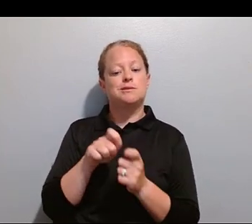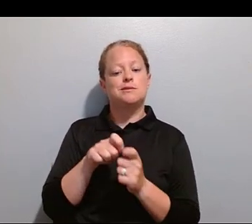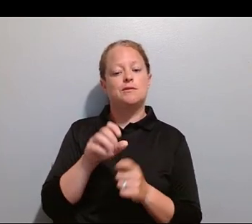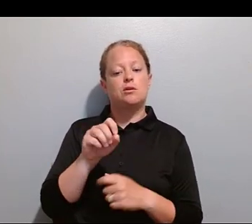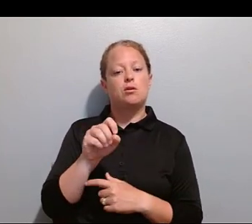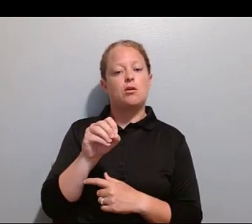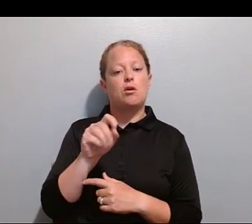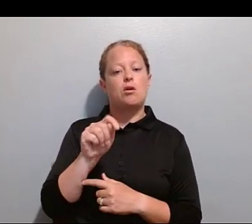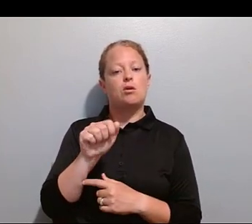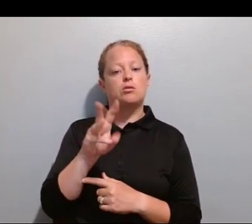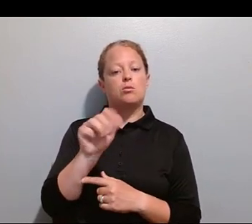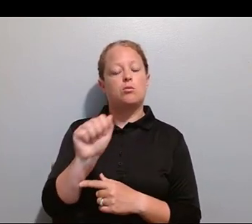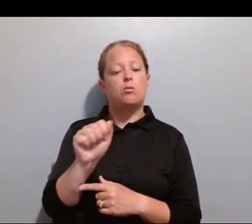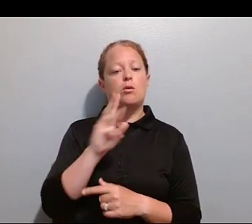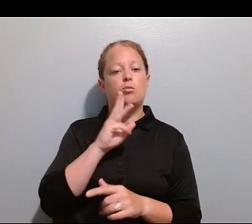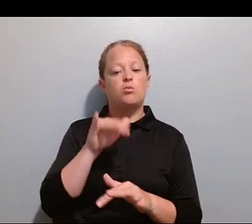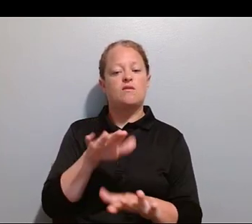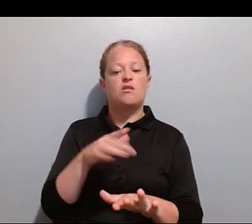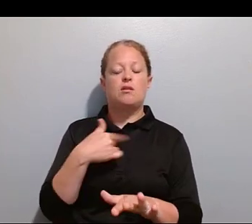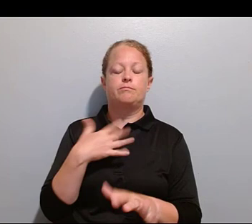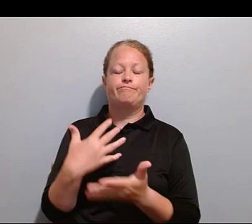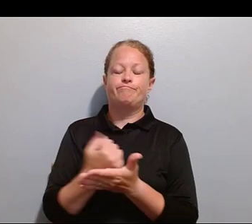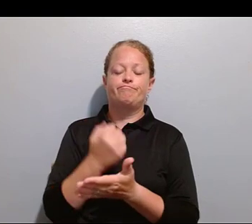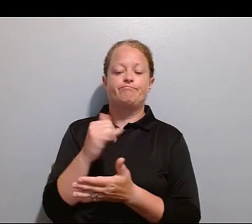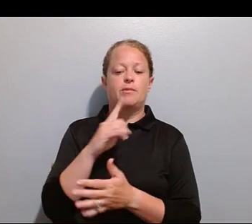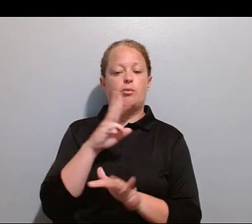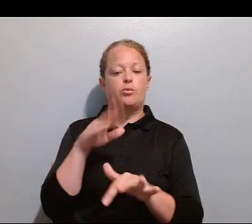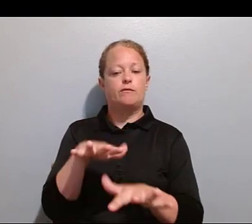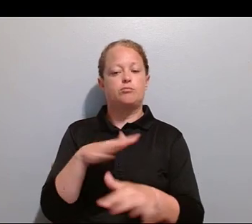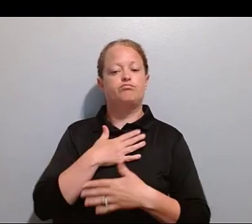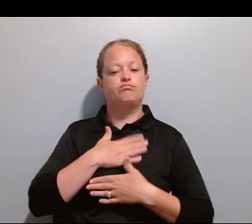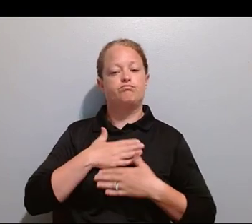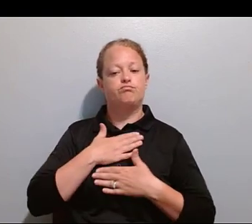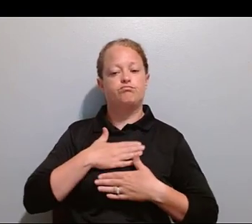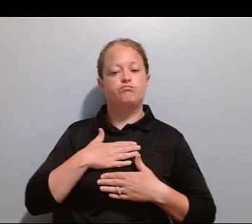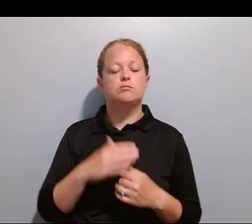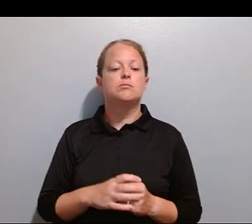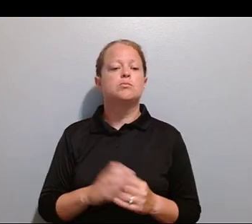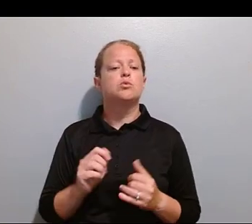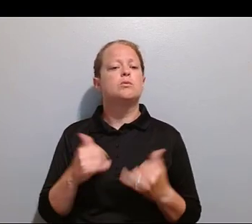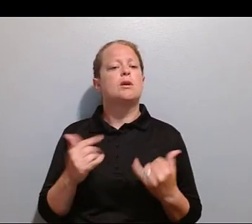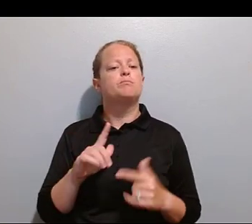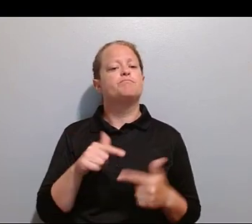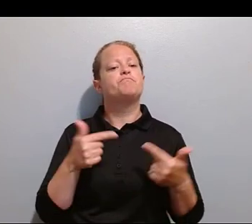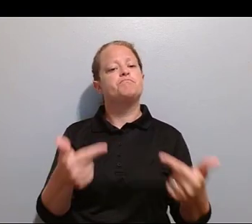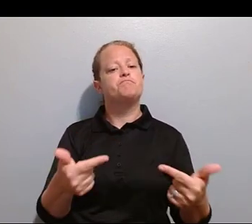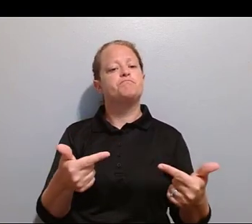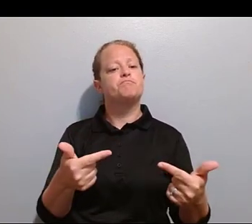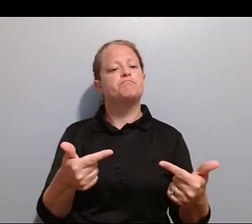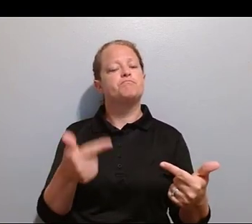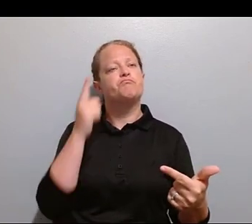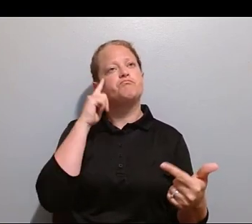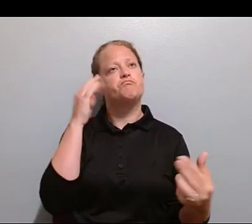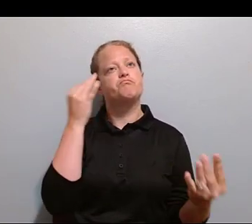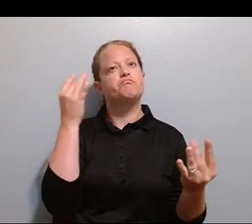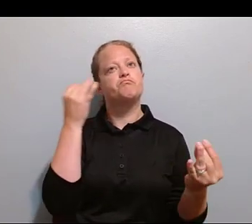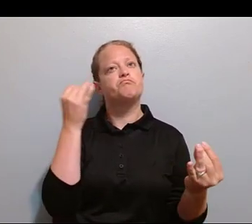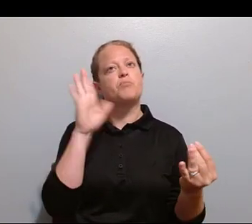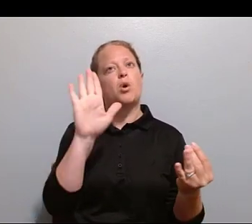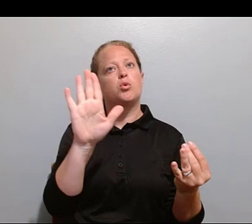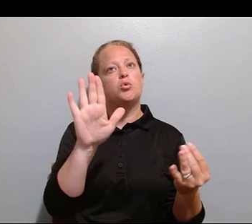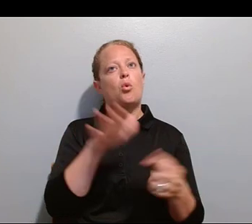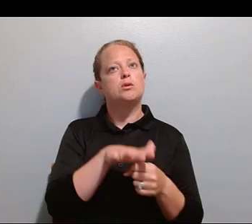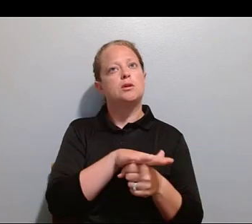which I take full advantage of. Please take a moment to think of the territory on which you find yourselves